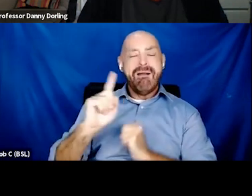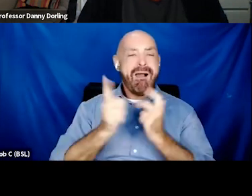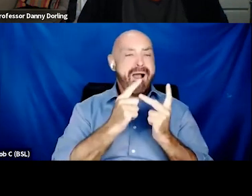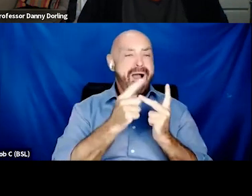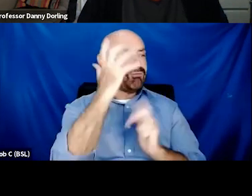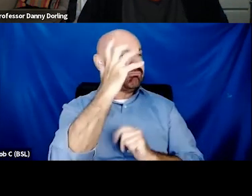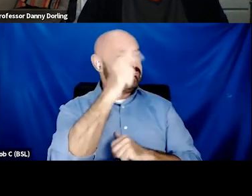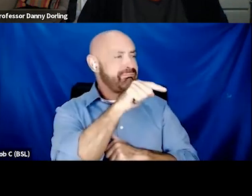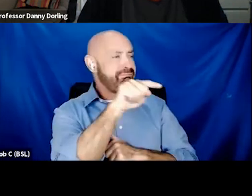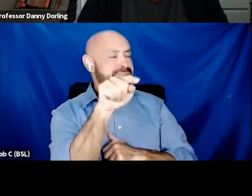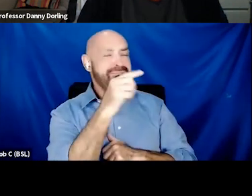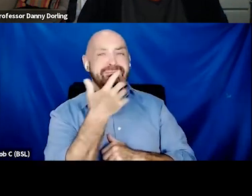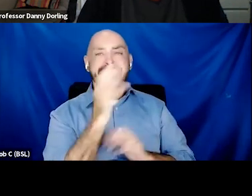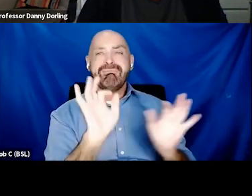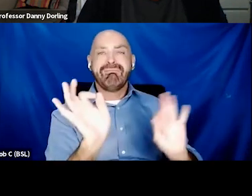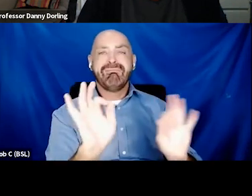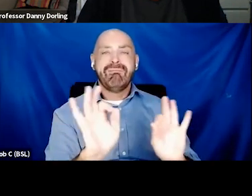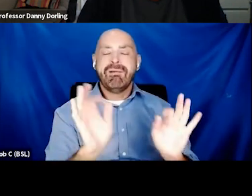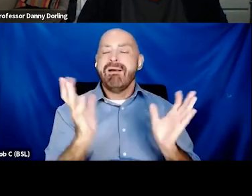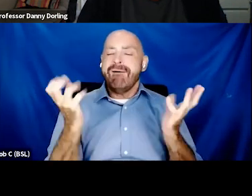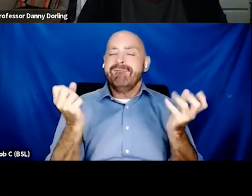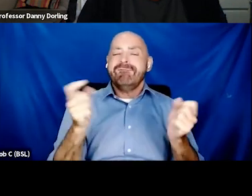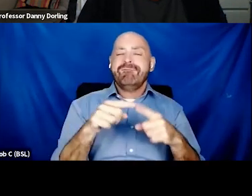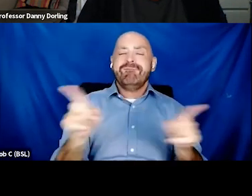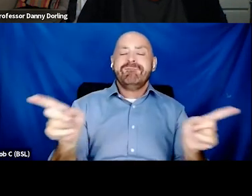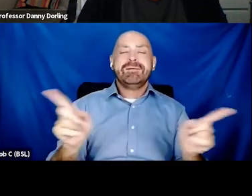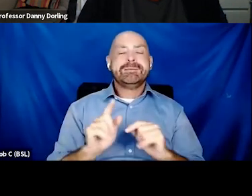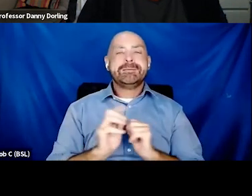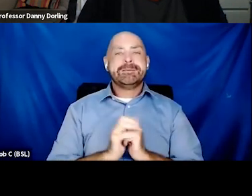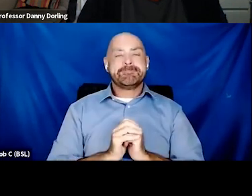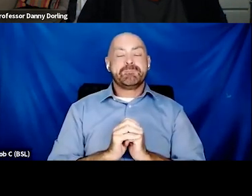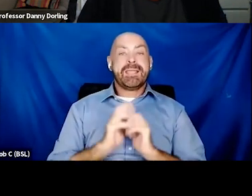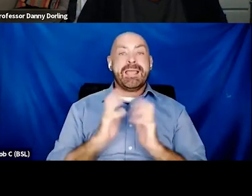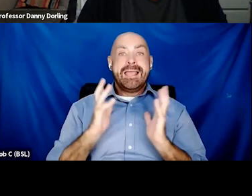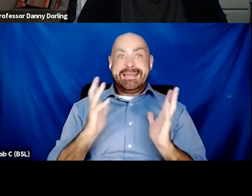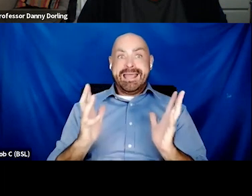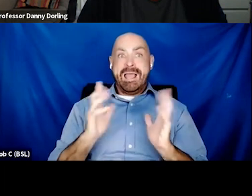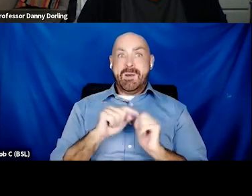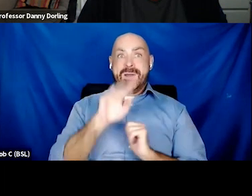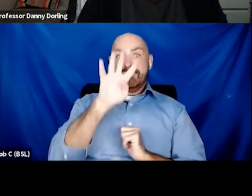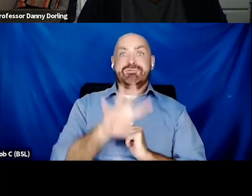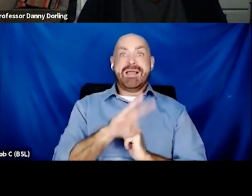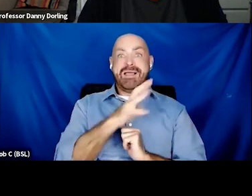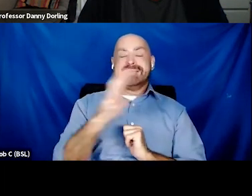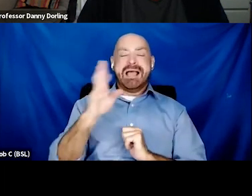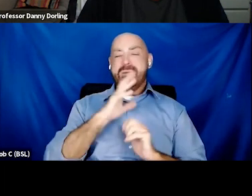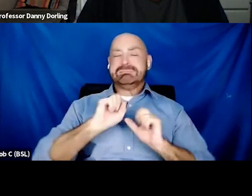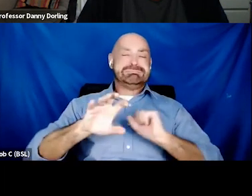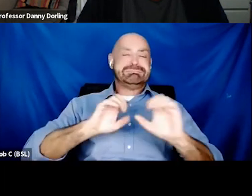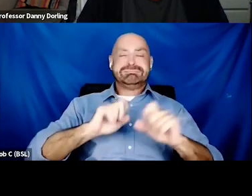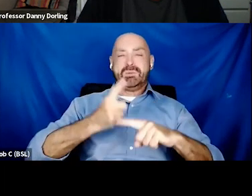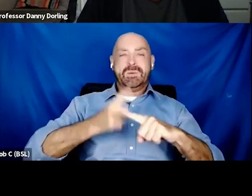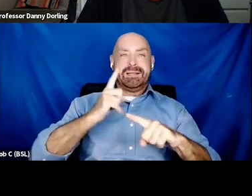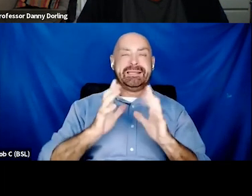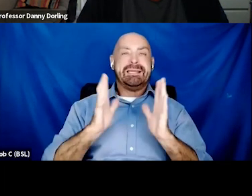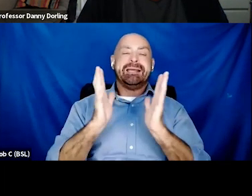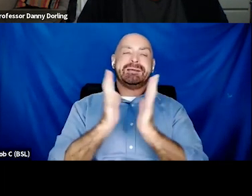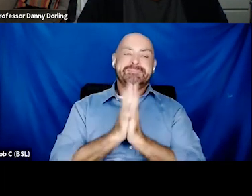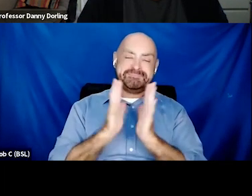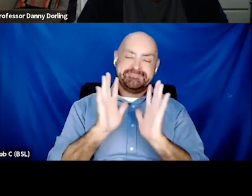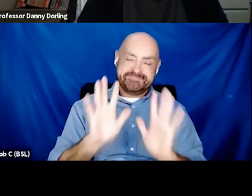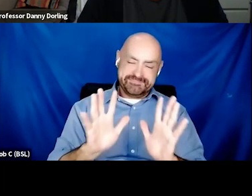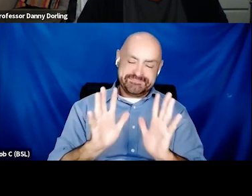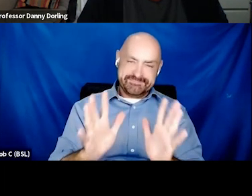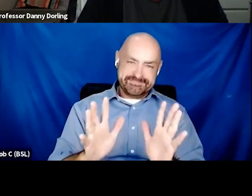all. Now, I'm afraid these graphs are going to get detailed, but I will go through them quickly and not in too much detail. It's a